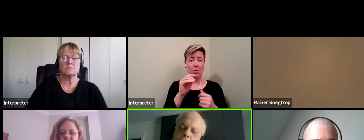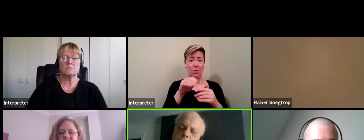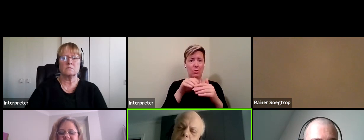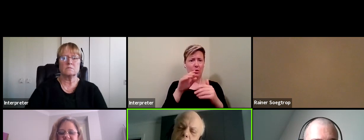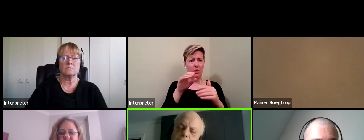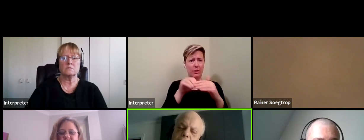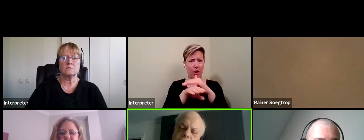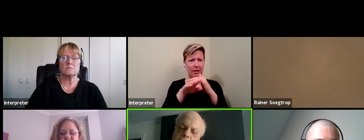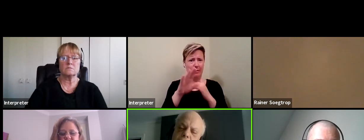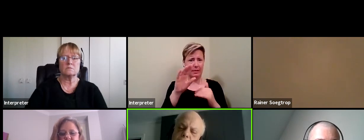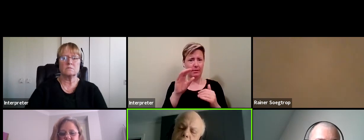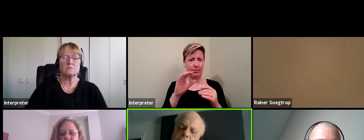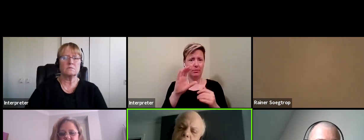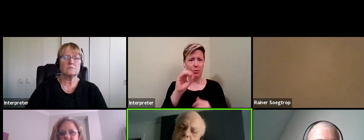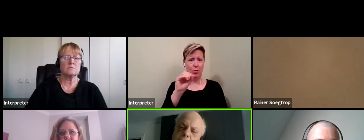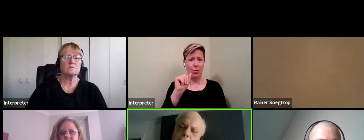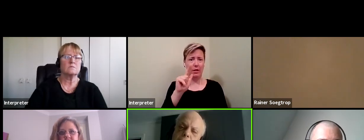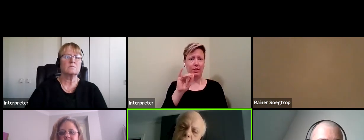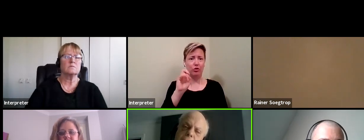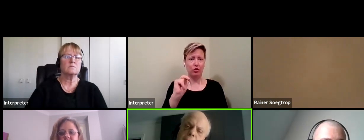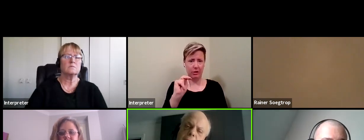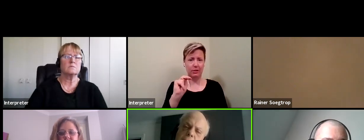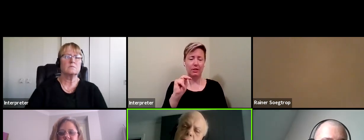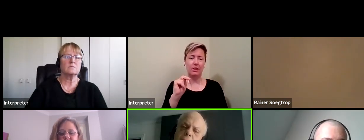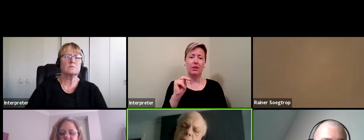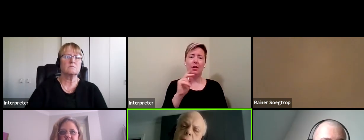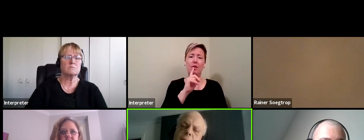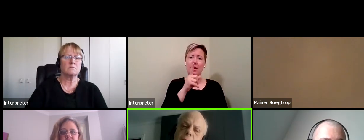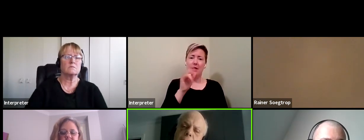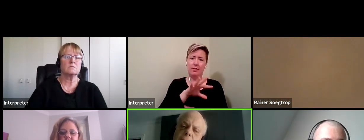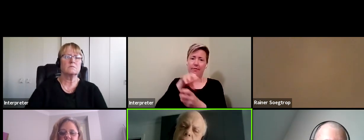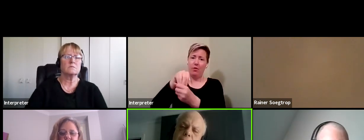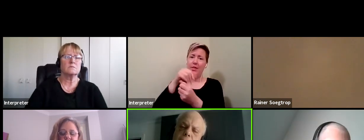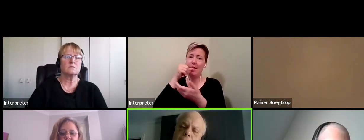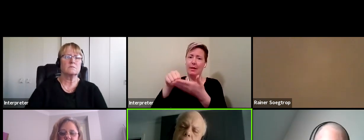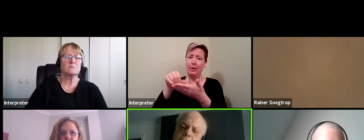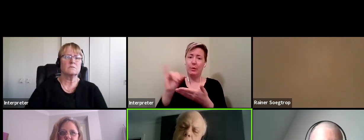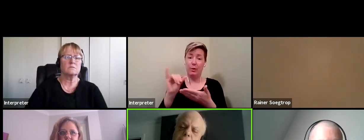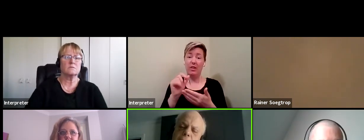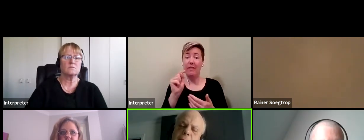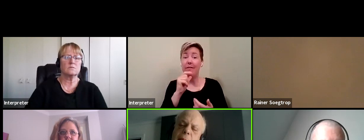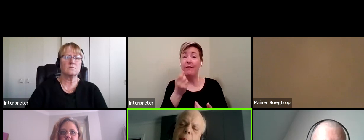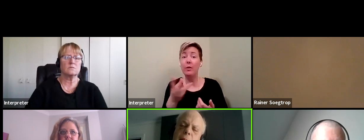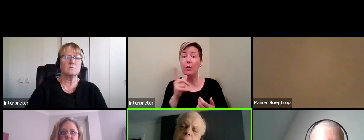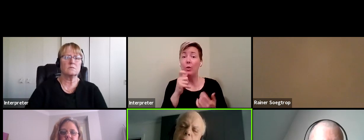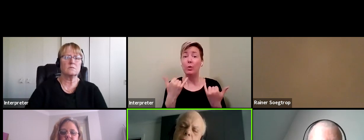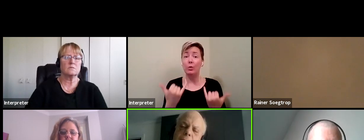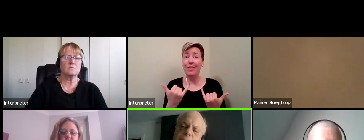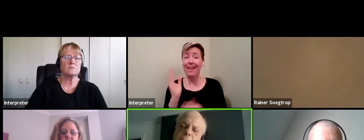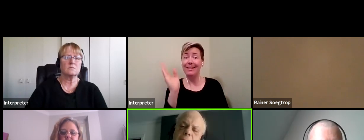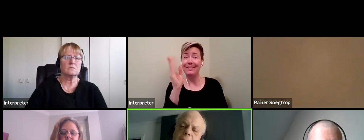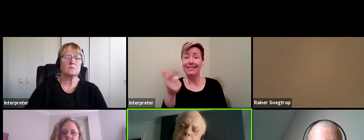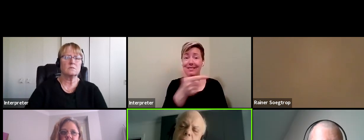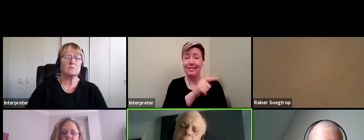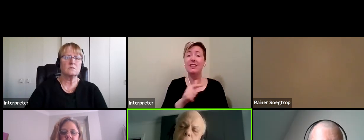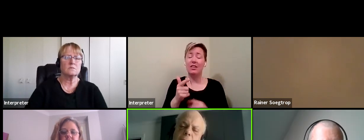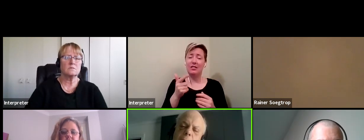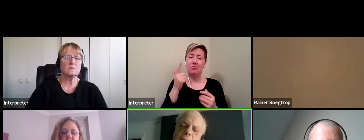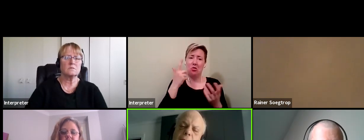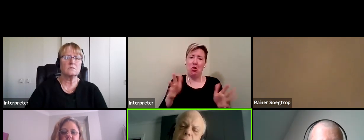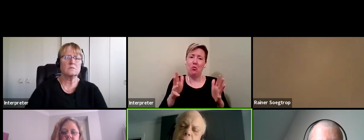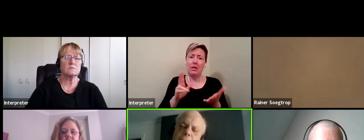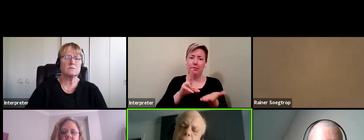clear. 3 of the organizations, in fact, a number of the ones that are on this conference or on this policy forum will have signed by now. And